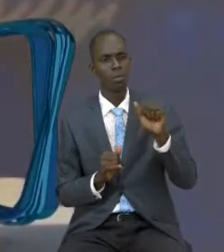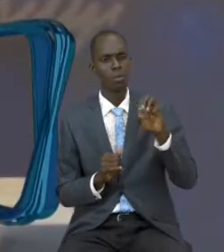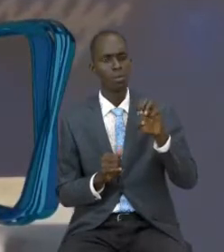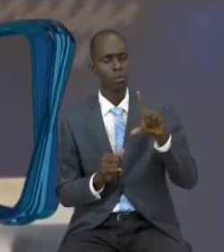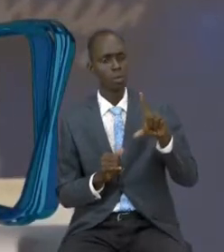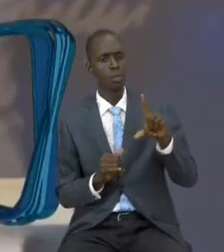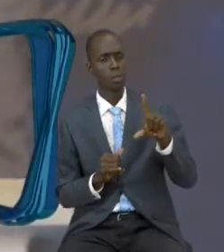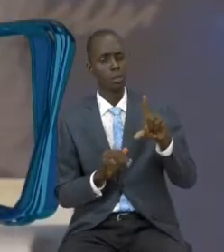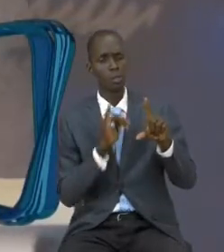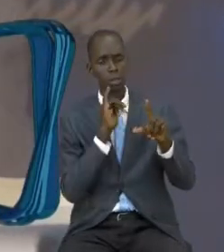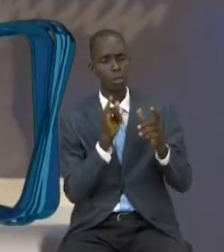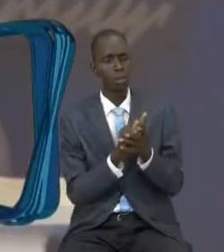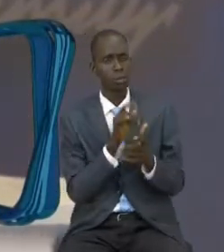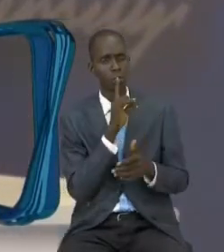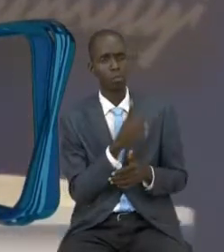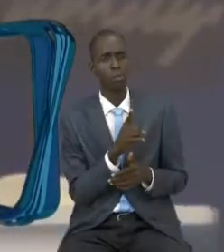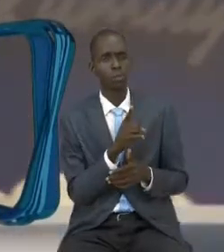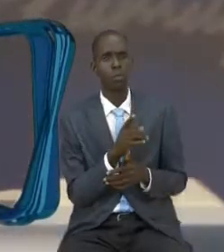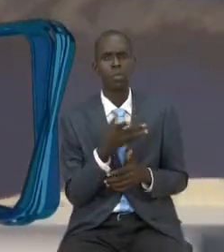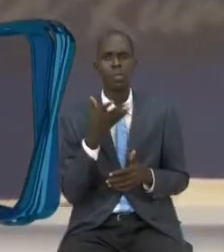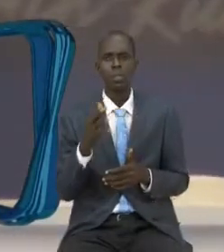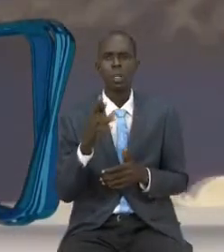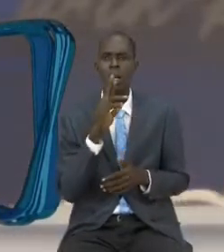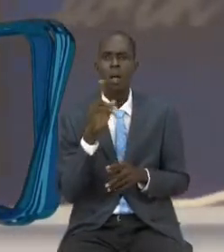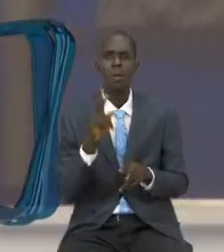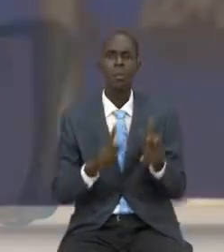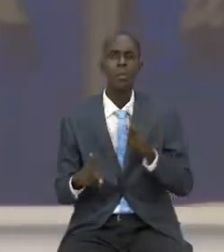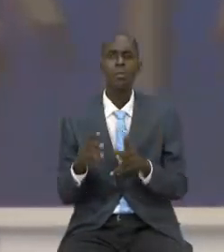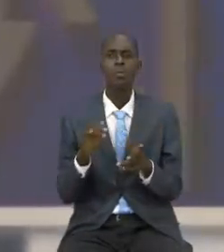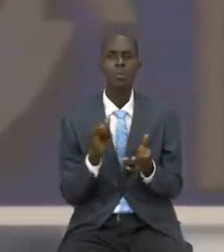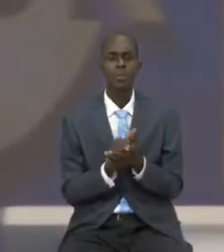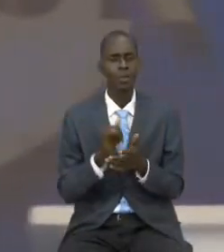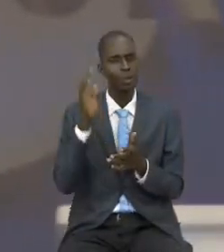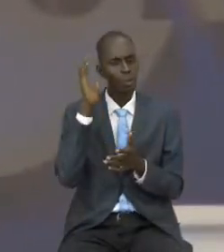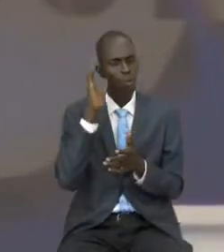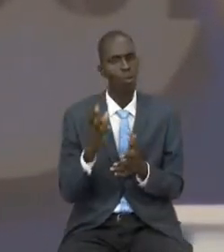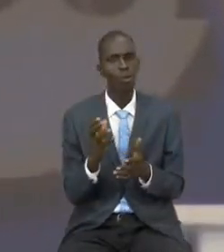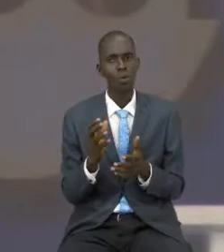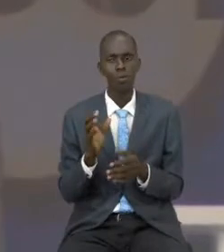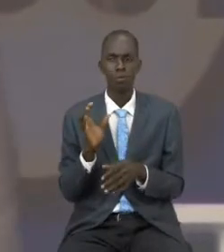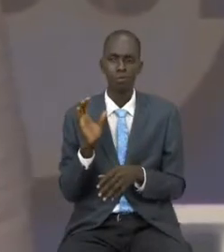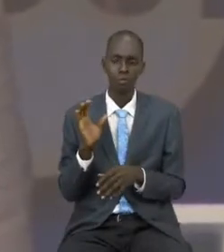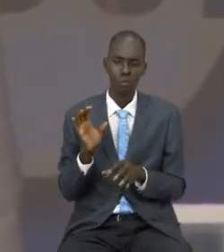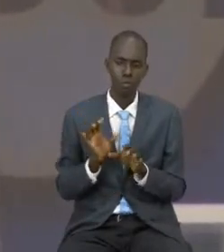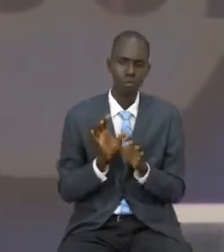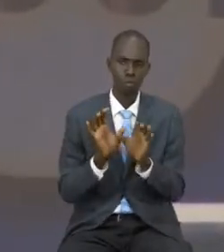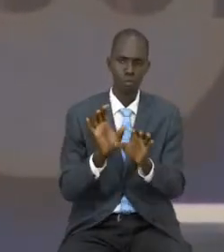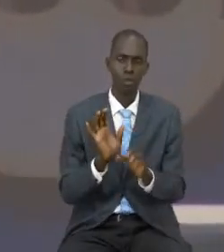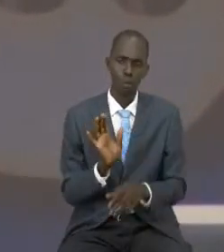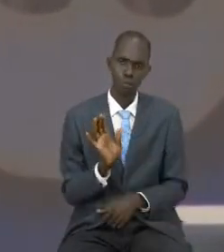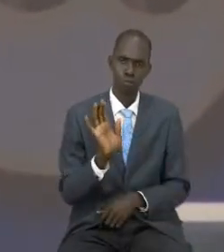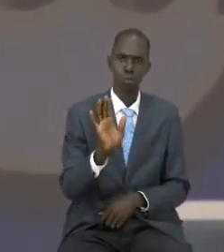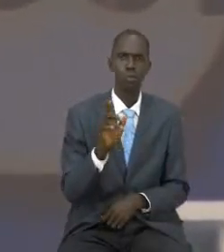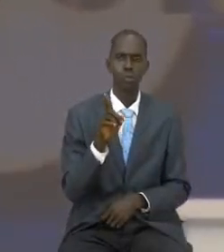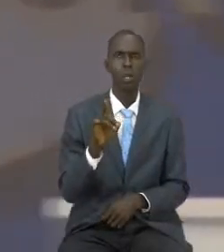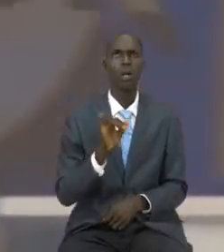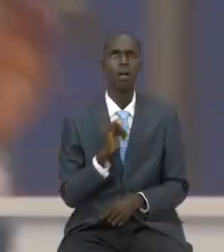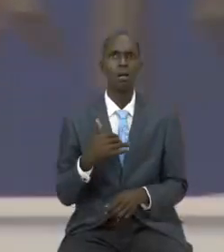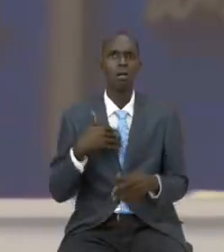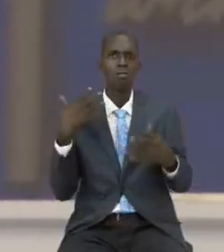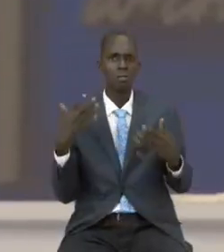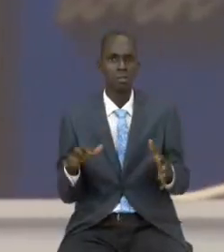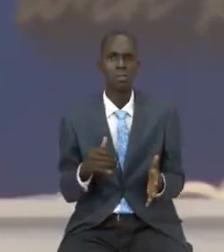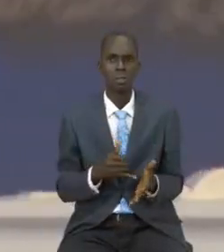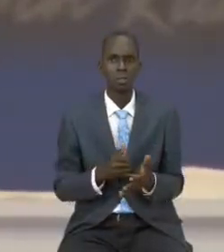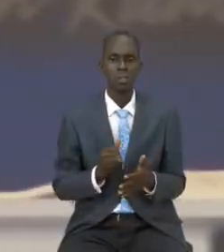true? You know, there are people that will push you forward. I've done it. You don't have to investigate. I've